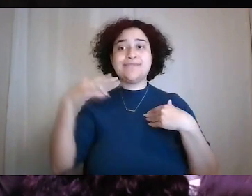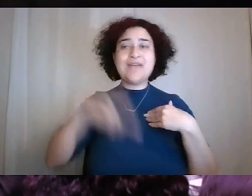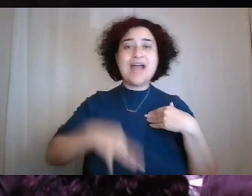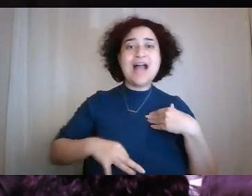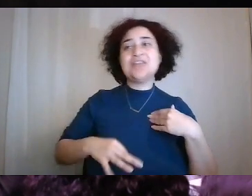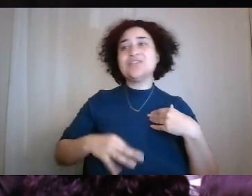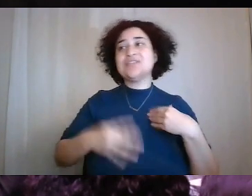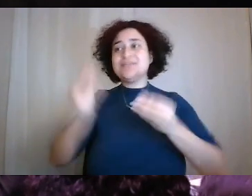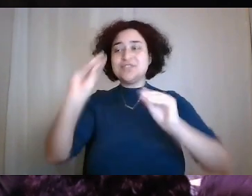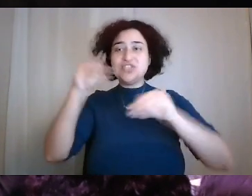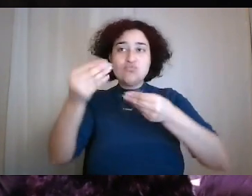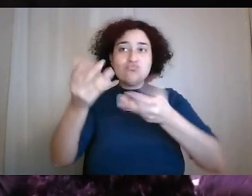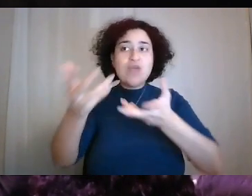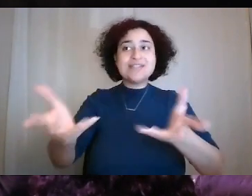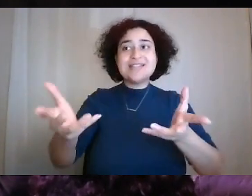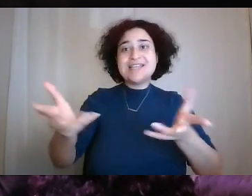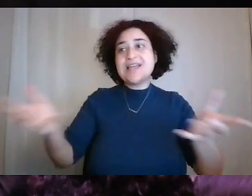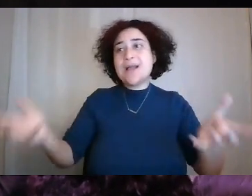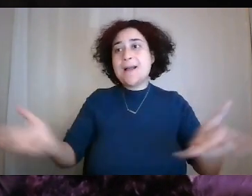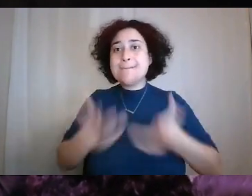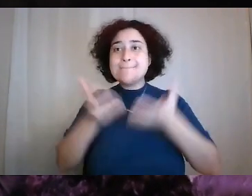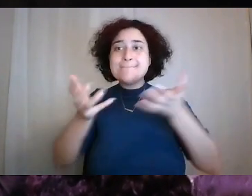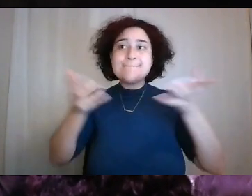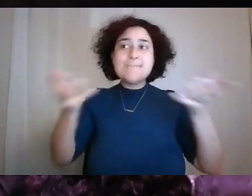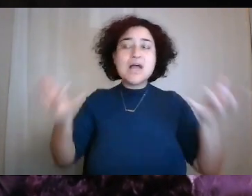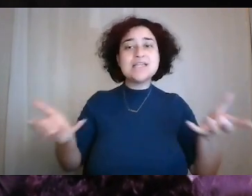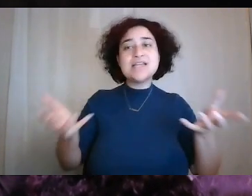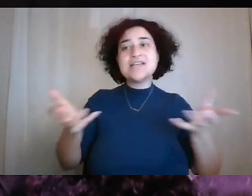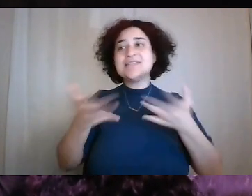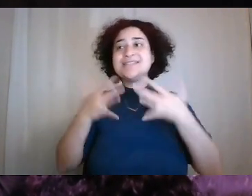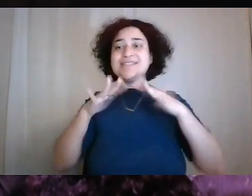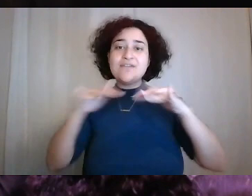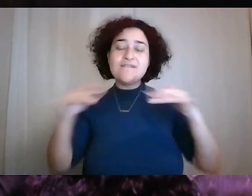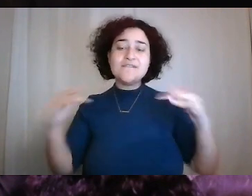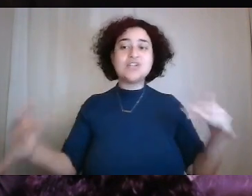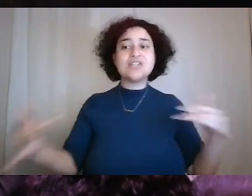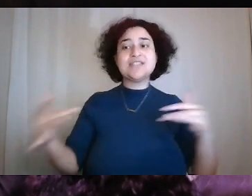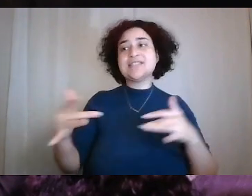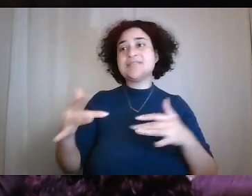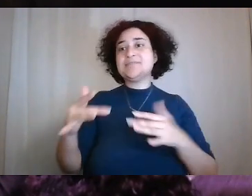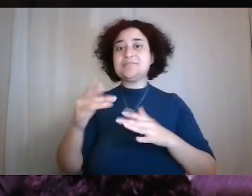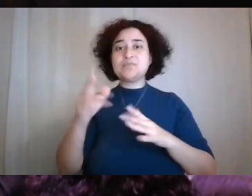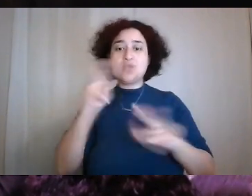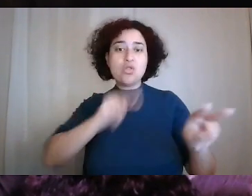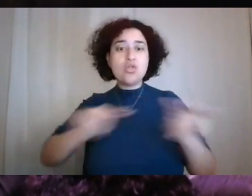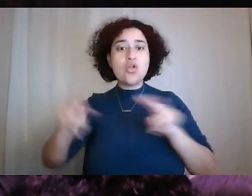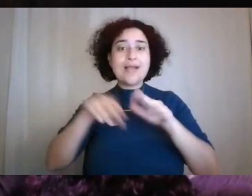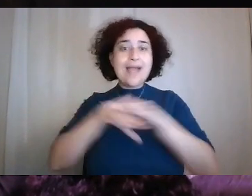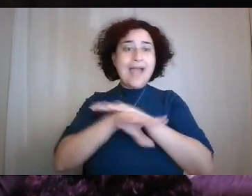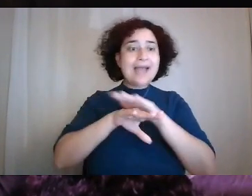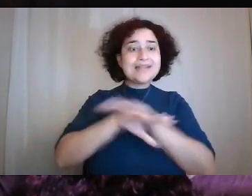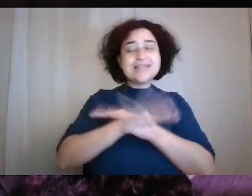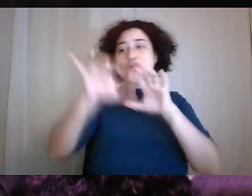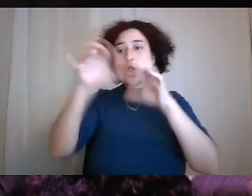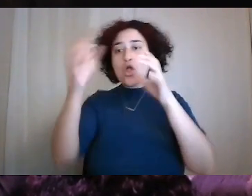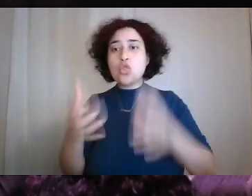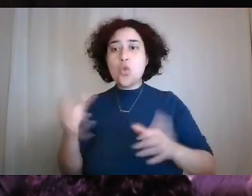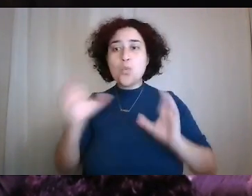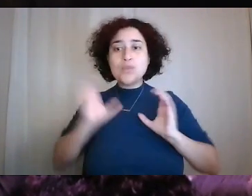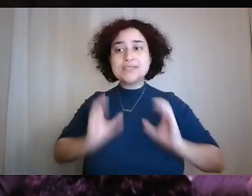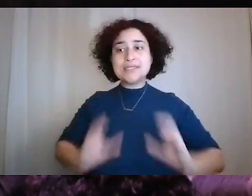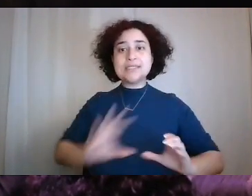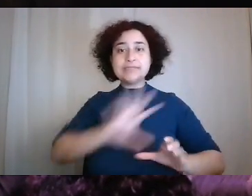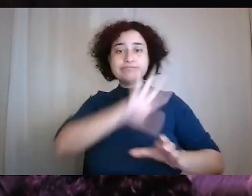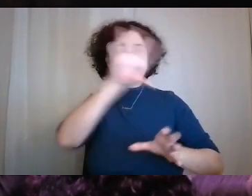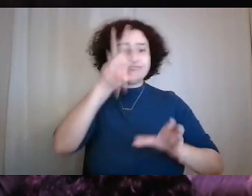collaboration, diverse aesthetic, equity, inclusivity, and accessibility, and global citizenship, has been such an honor. And I really